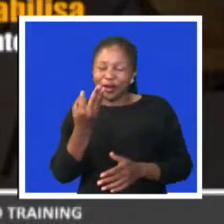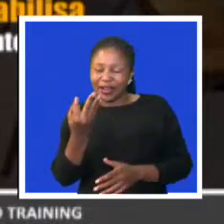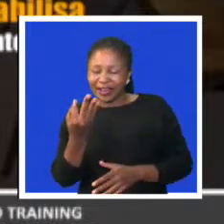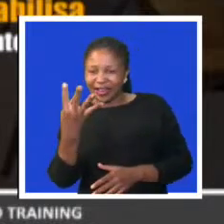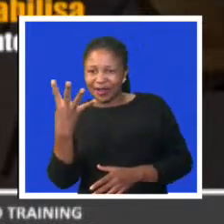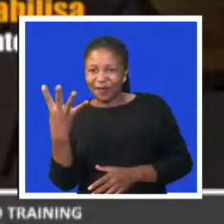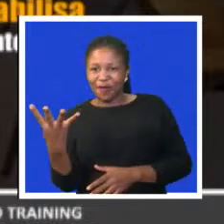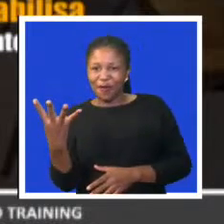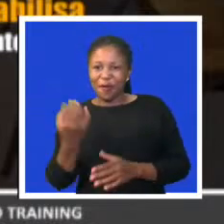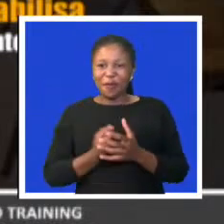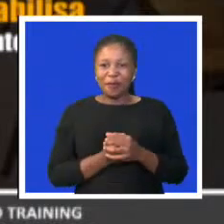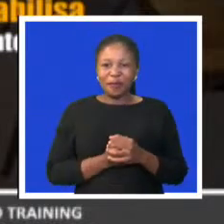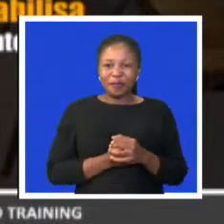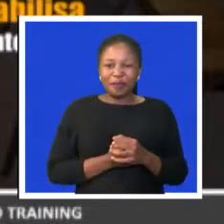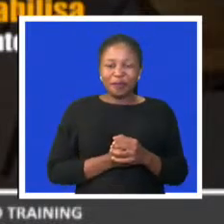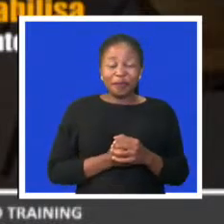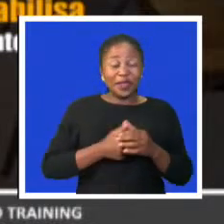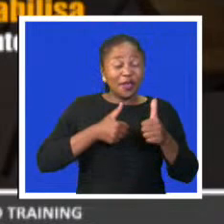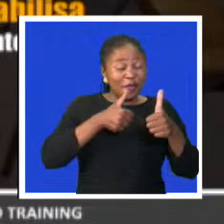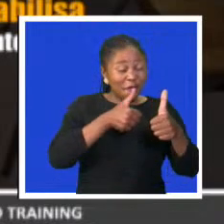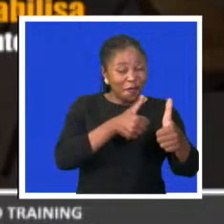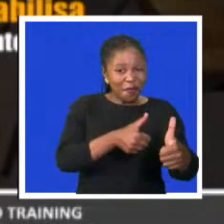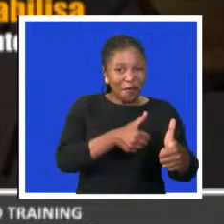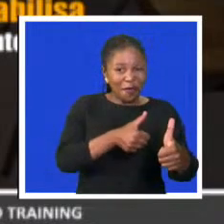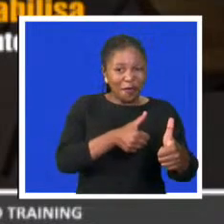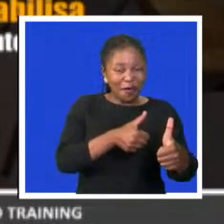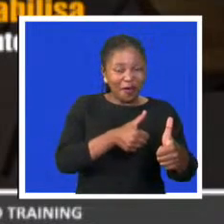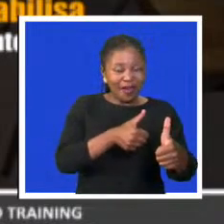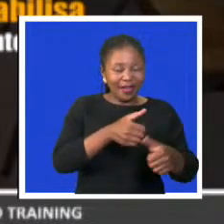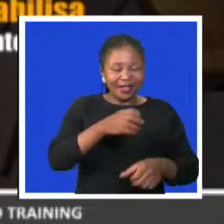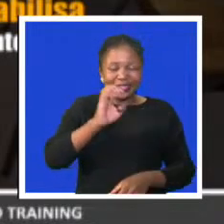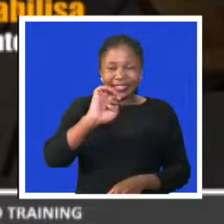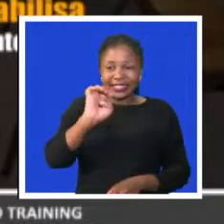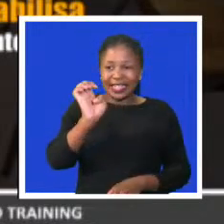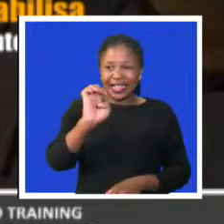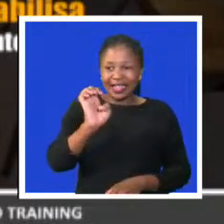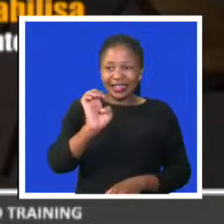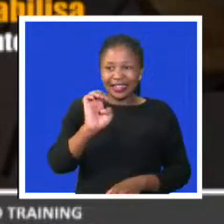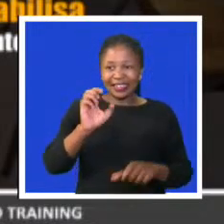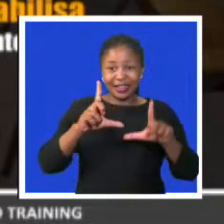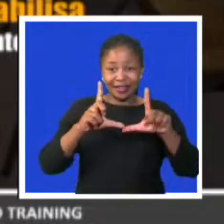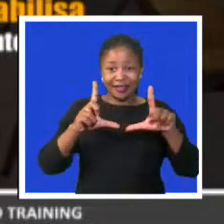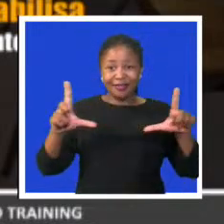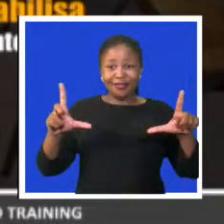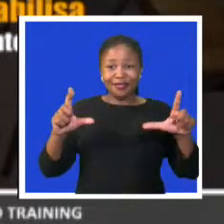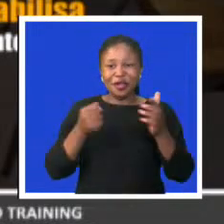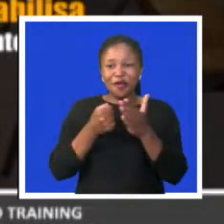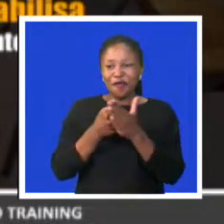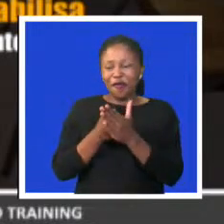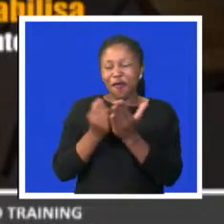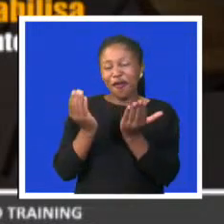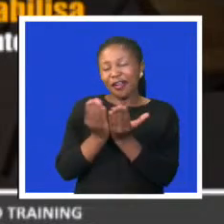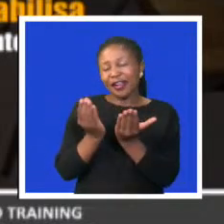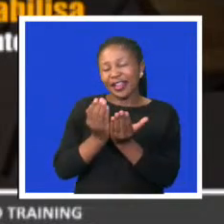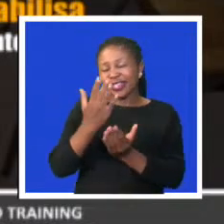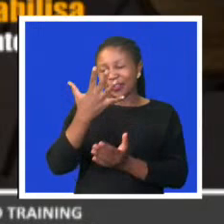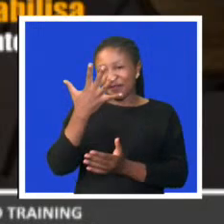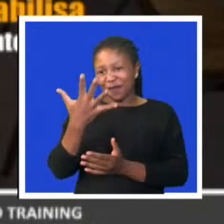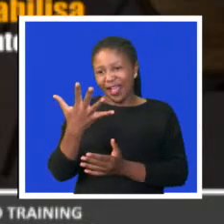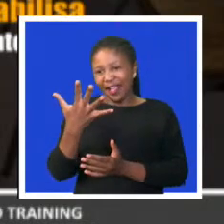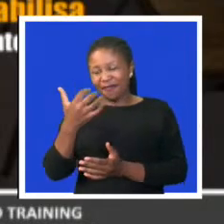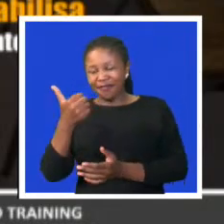From 3 p.m. until 3:30 p.m. is English language for grade 5s and